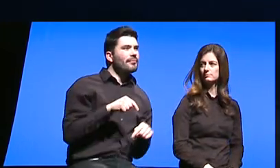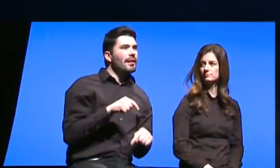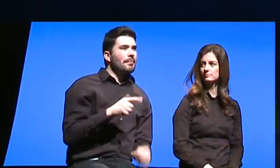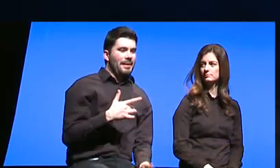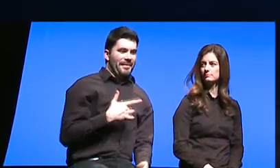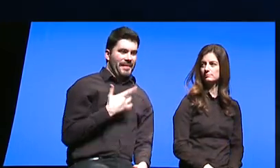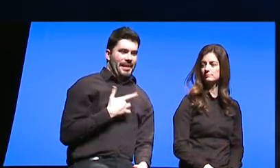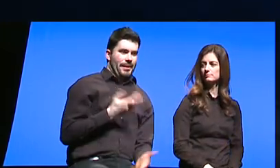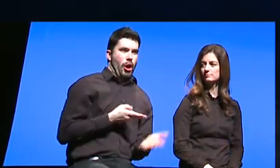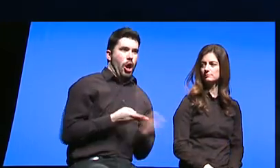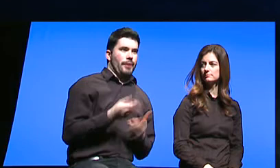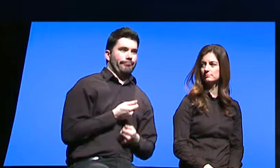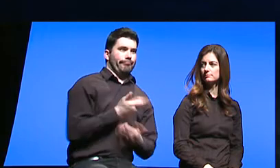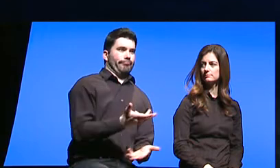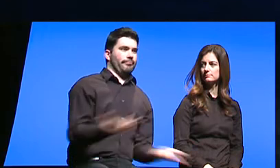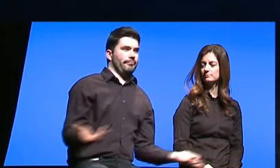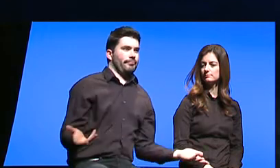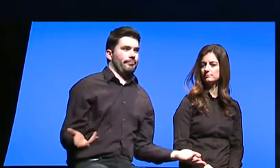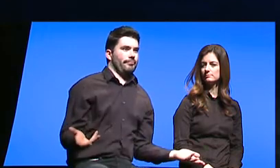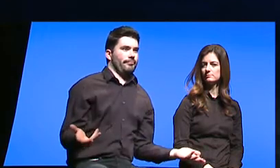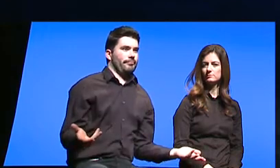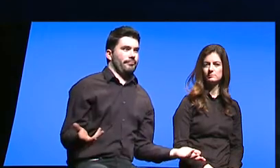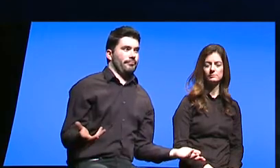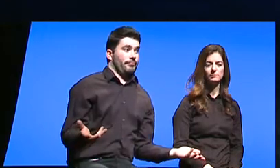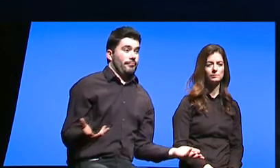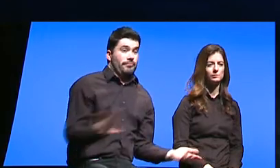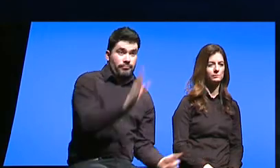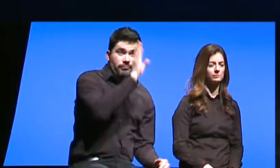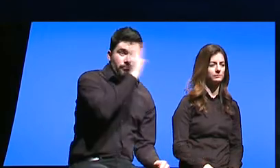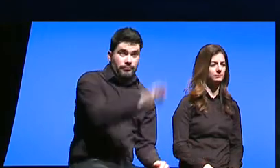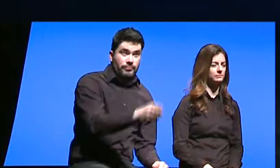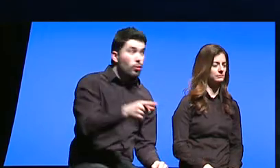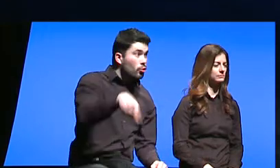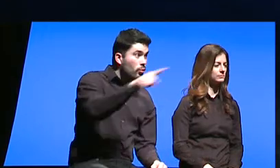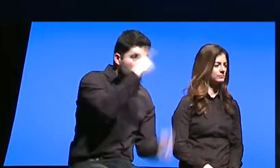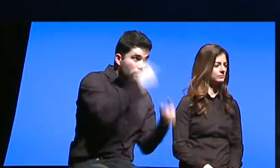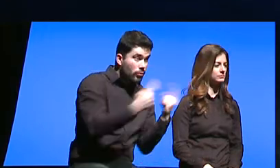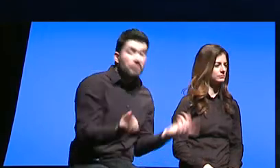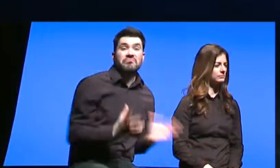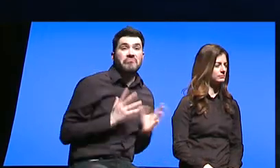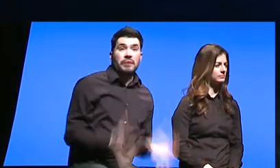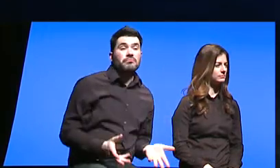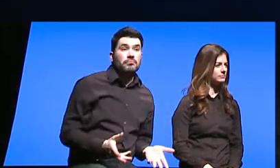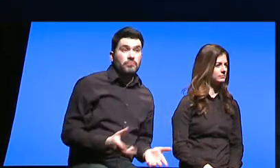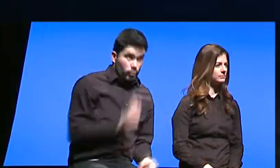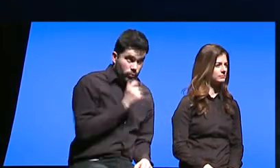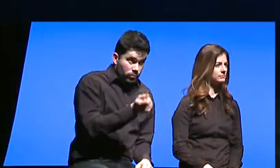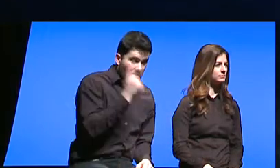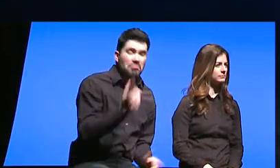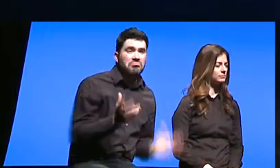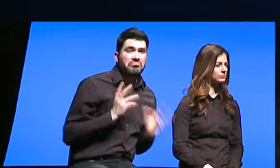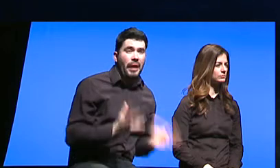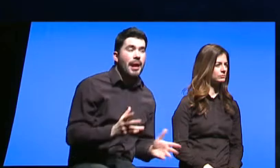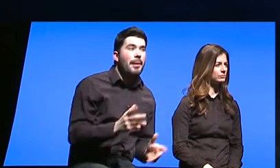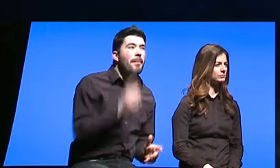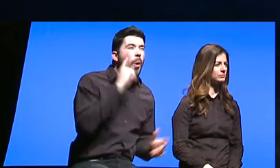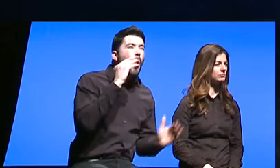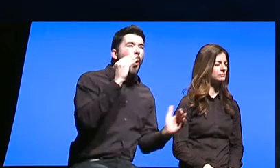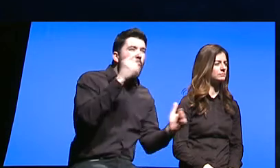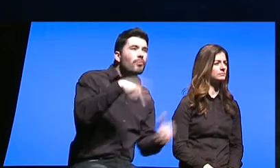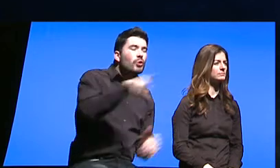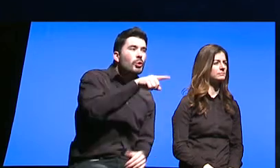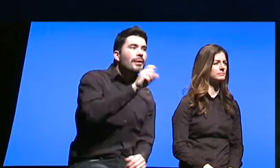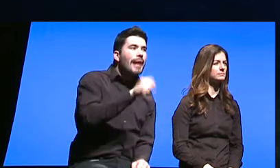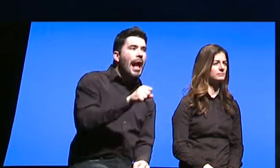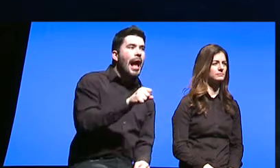there's nothing altered about it. Like, you might not agree with what we're saying, you might not understand it, but I would hope you could